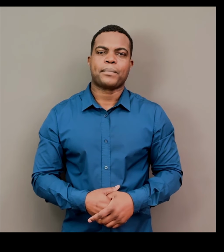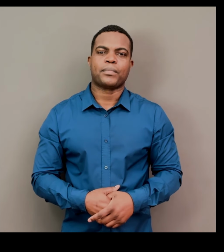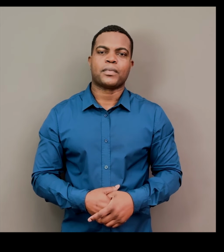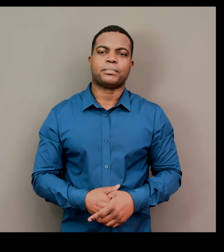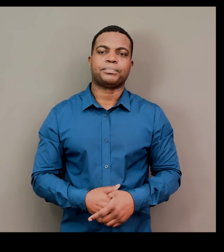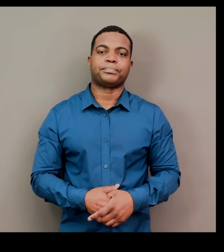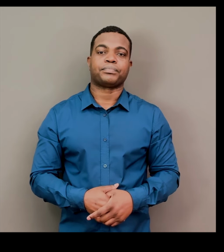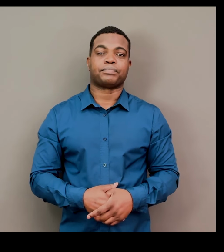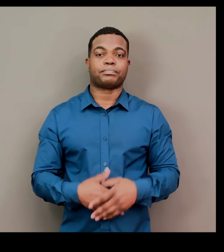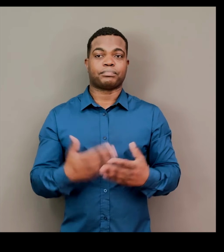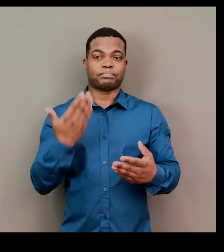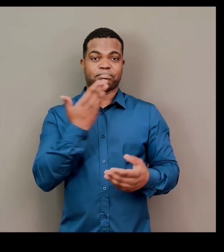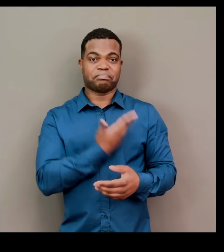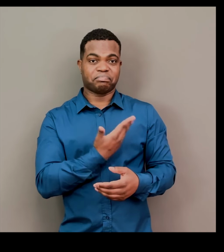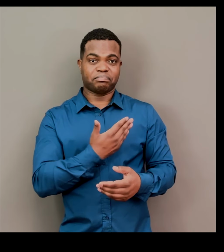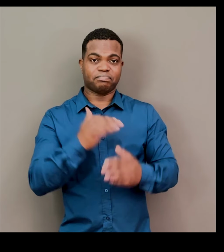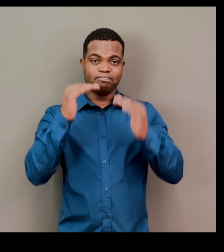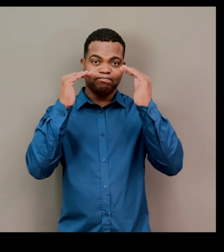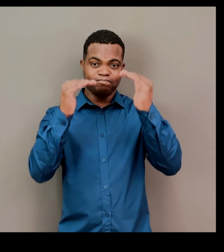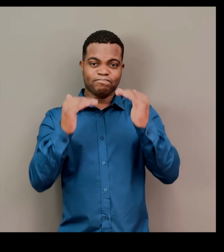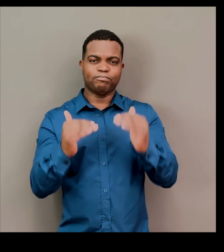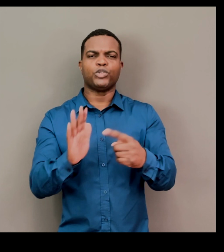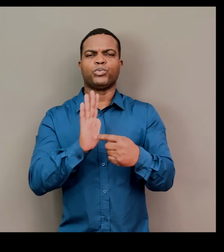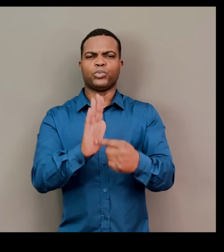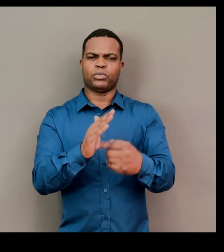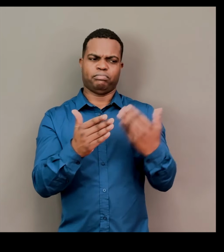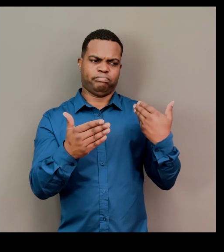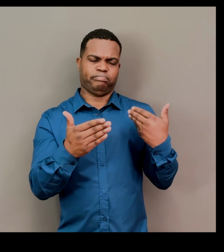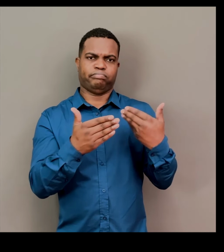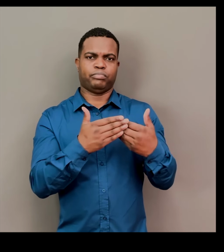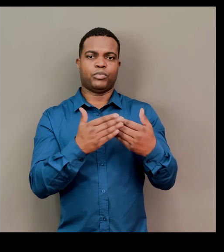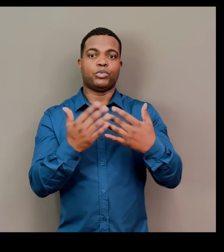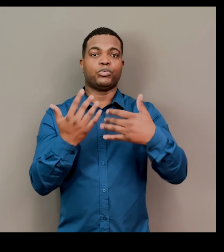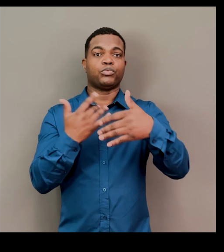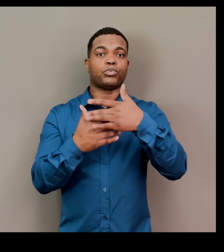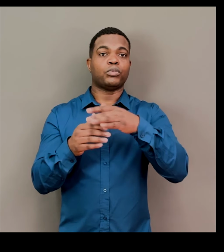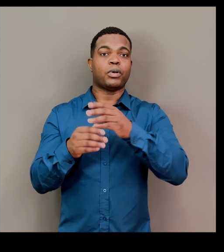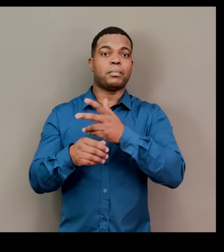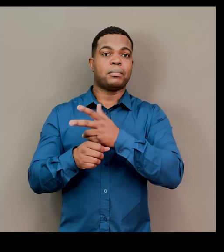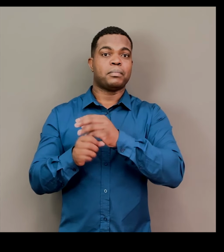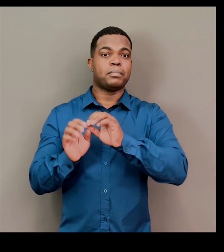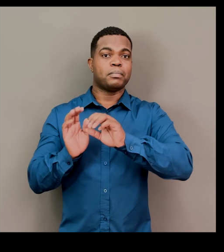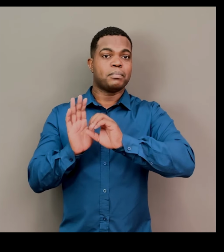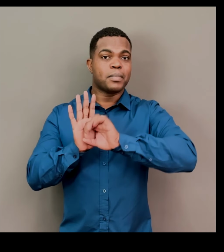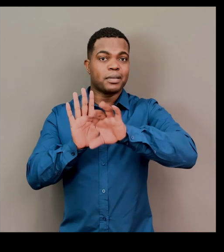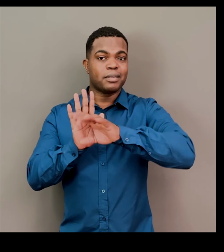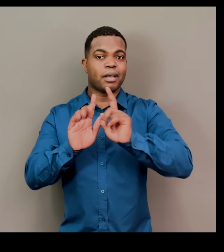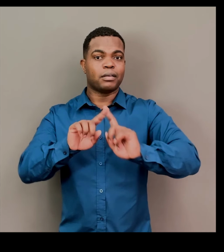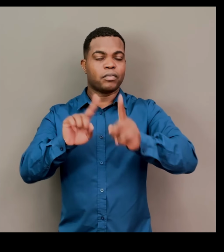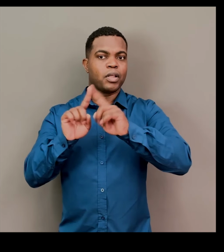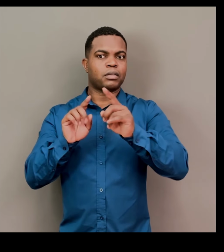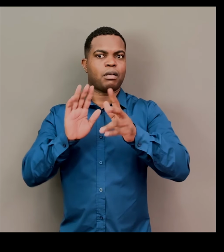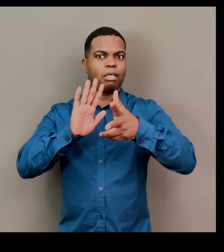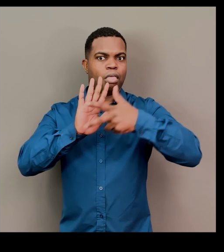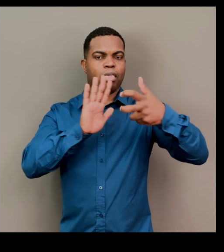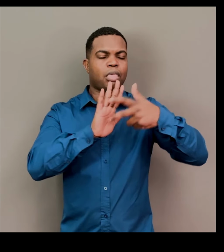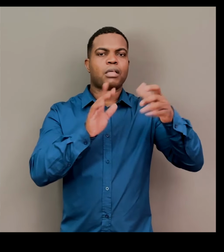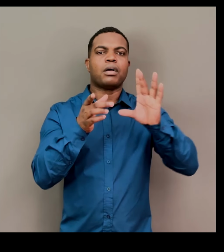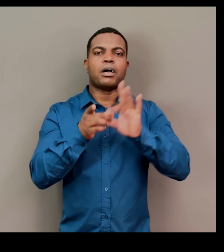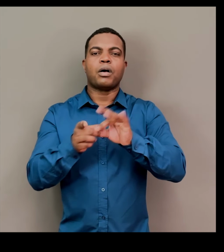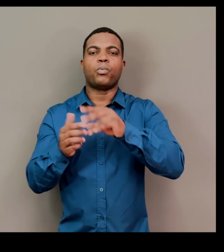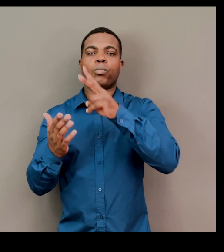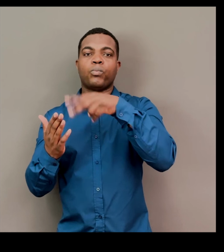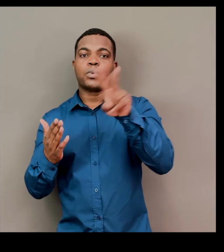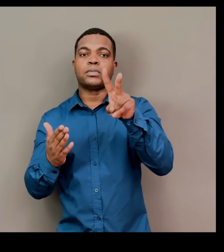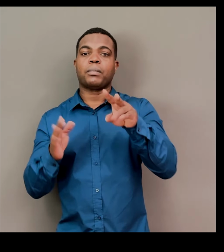Here are some of the most recent social media data breaches, and they have happened in WhatsApp,